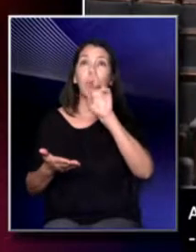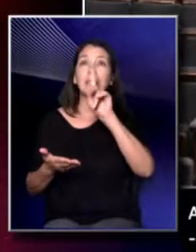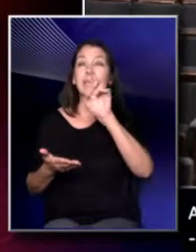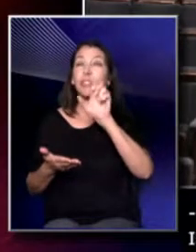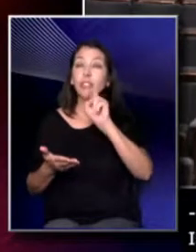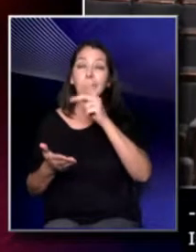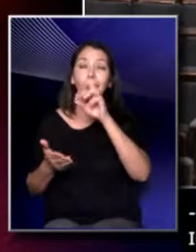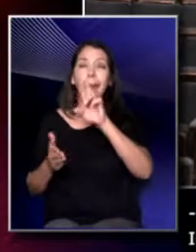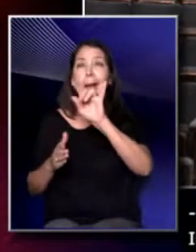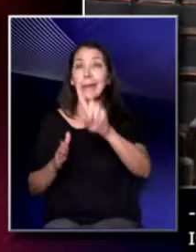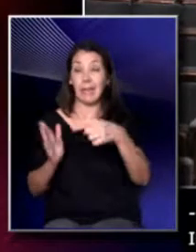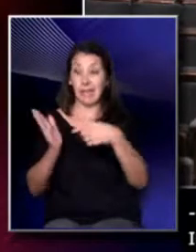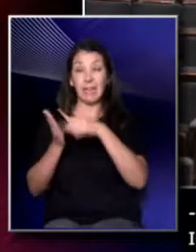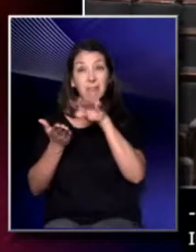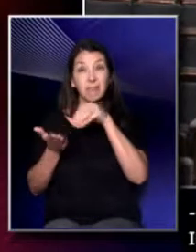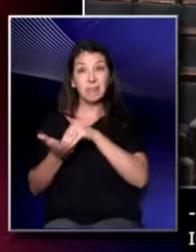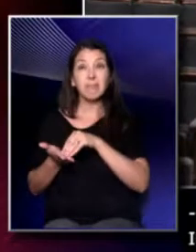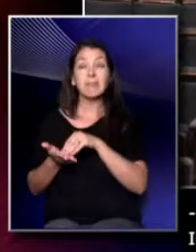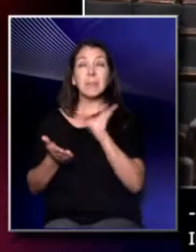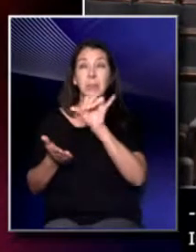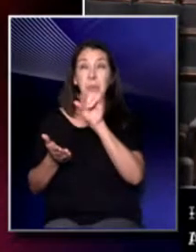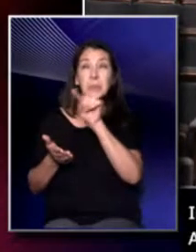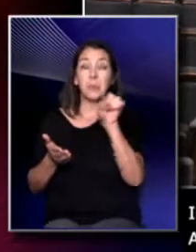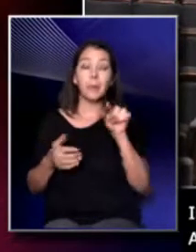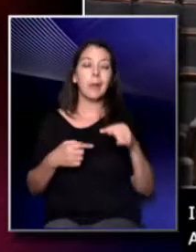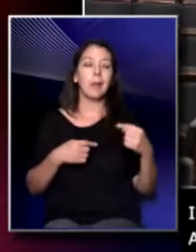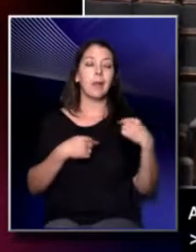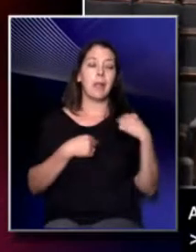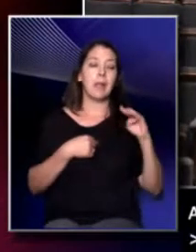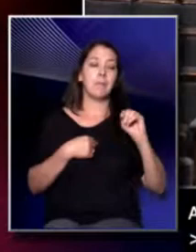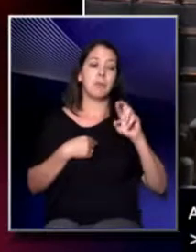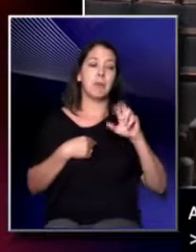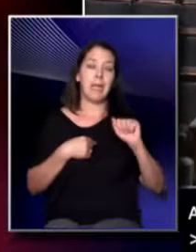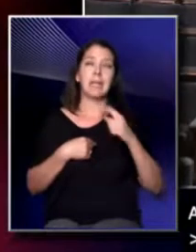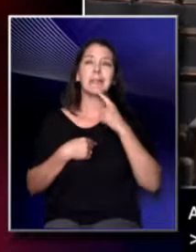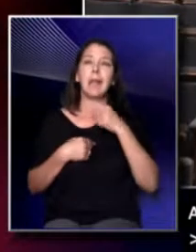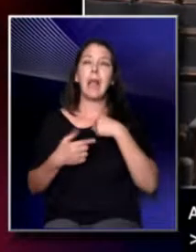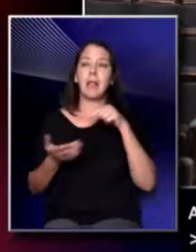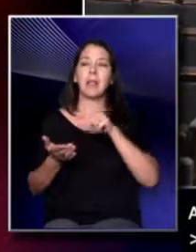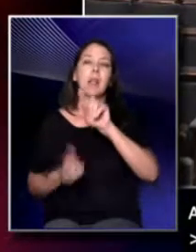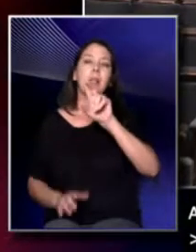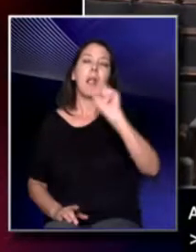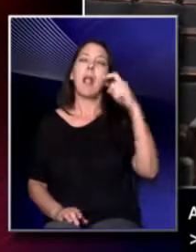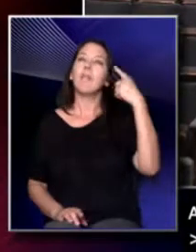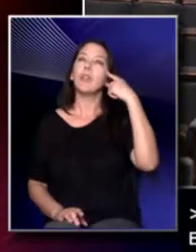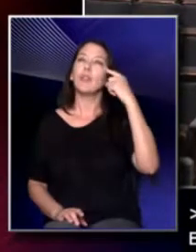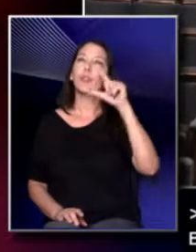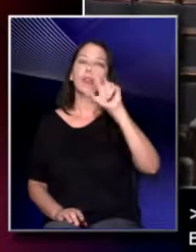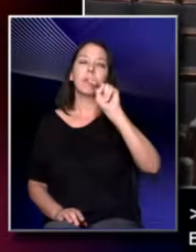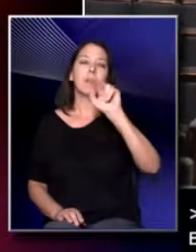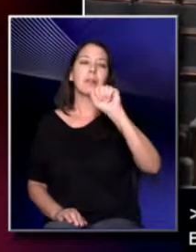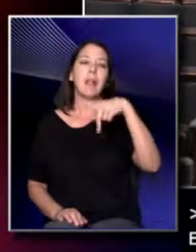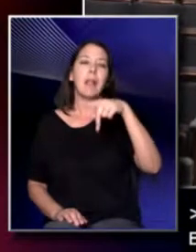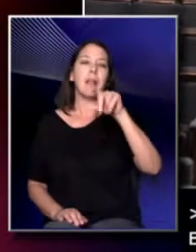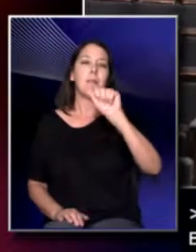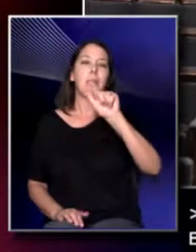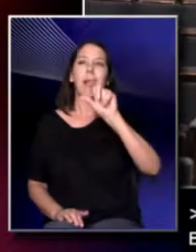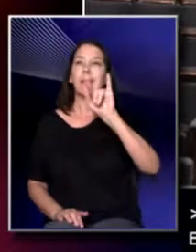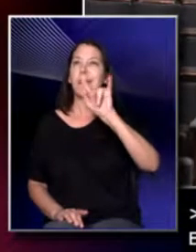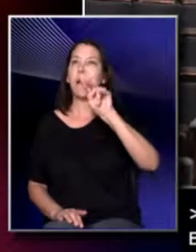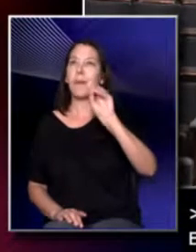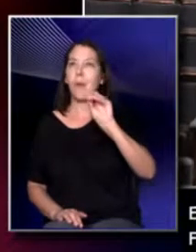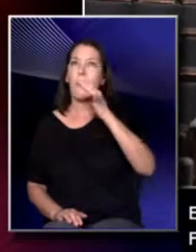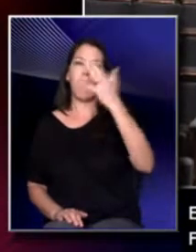So what I can point to is an executive order in 2003 from Governor Napolitano that specifically